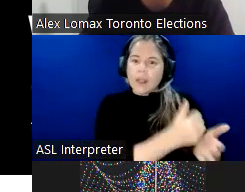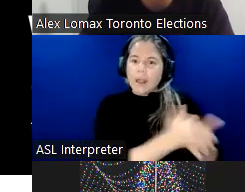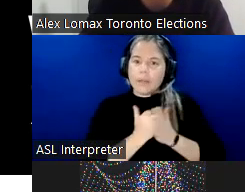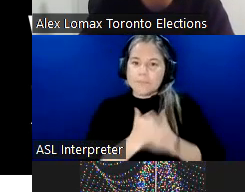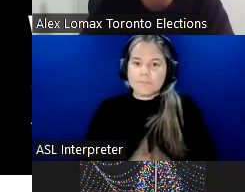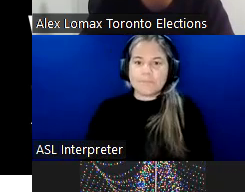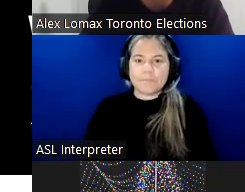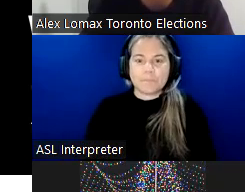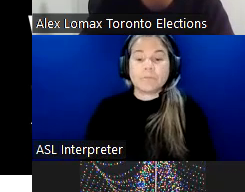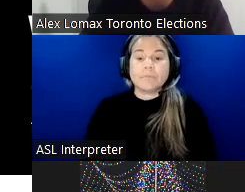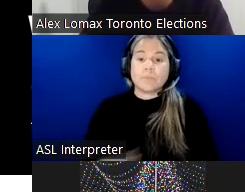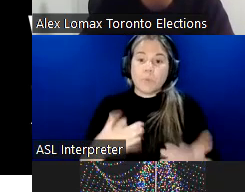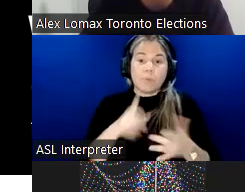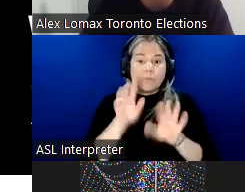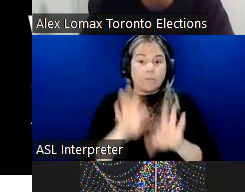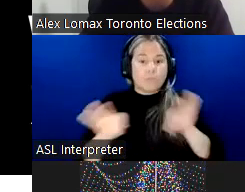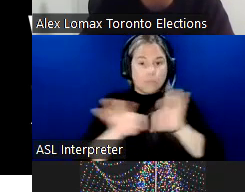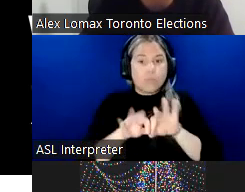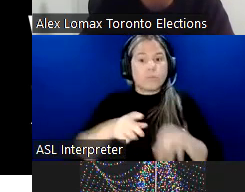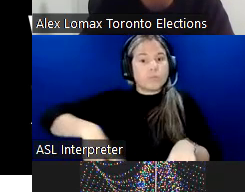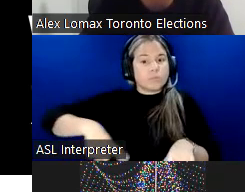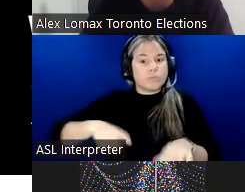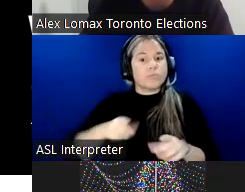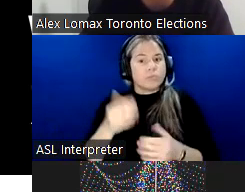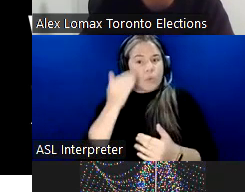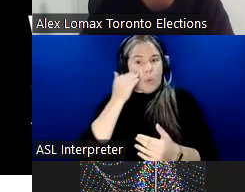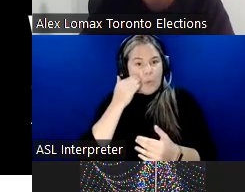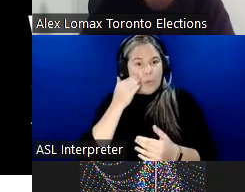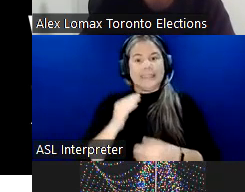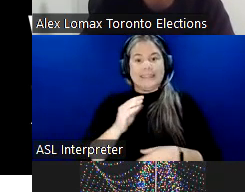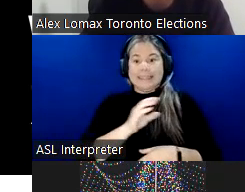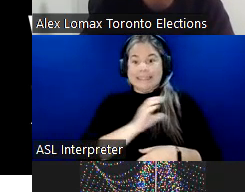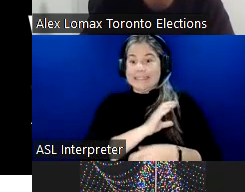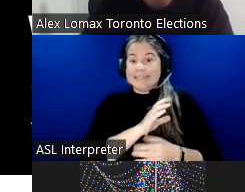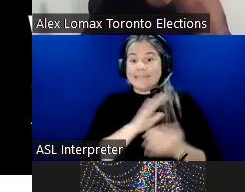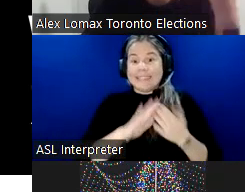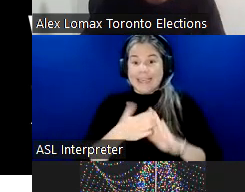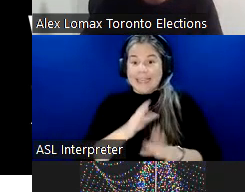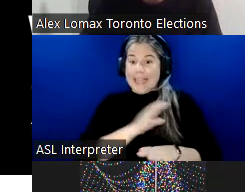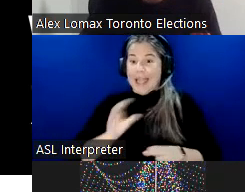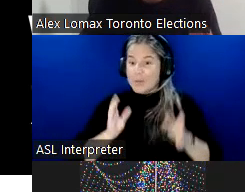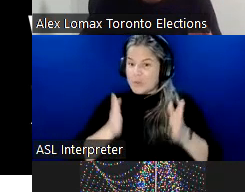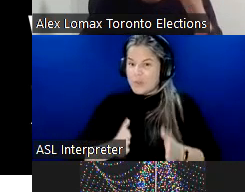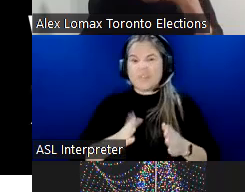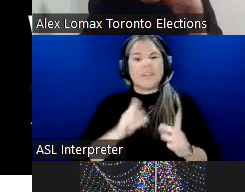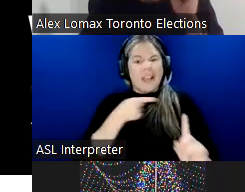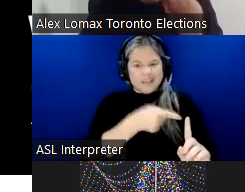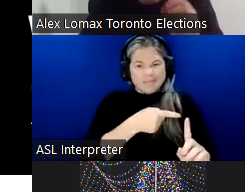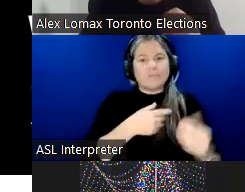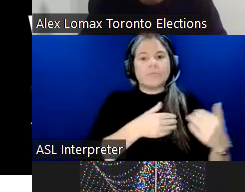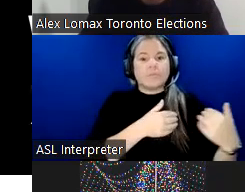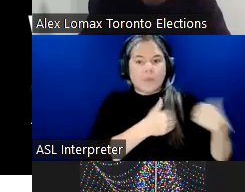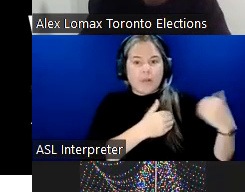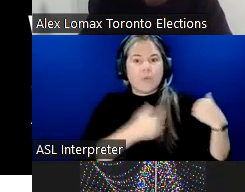with it. So it's very important to know that the councillor is the one who should be kind of engaging with the community at the